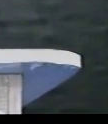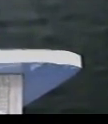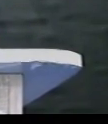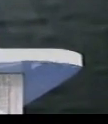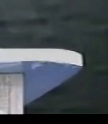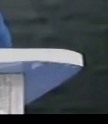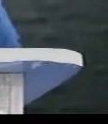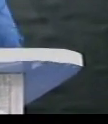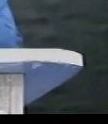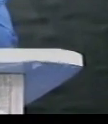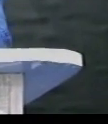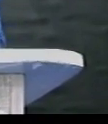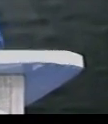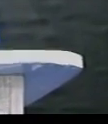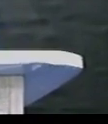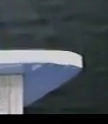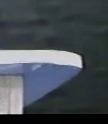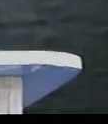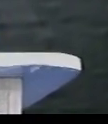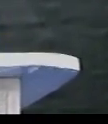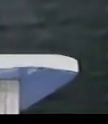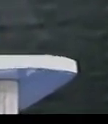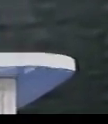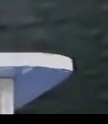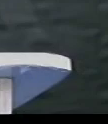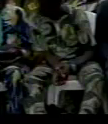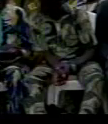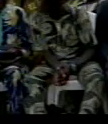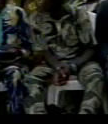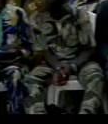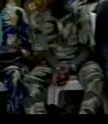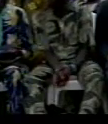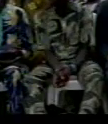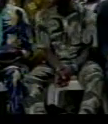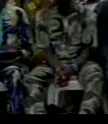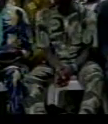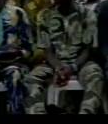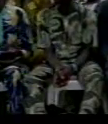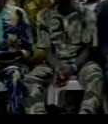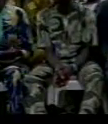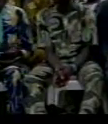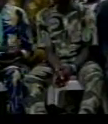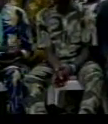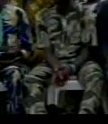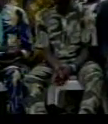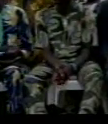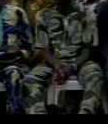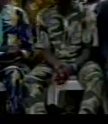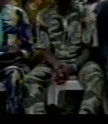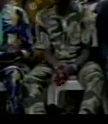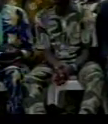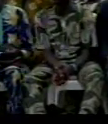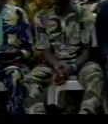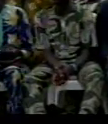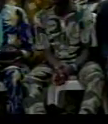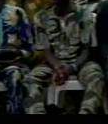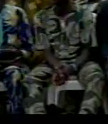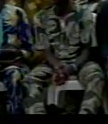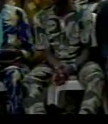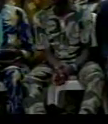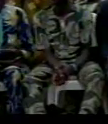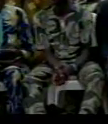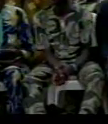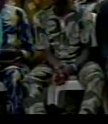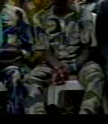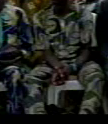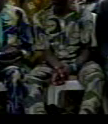point of your need, the Lord will meet you in Jesus' name. While we get ready for the Alpha Location Choir to